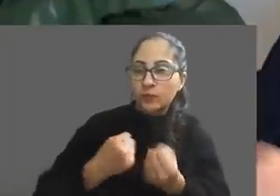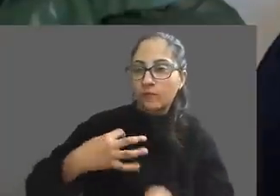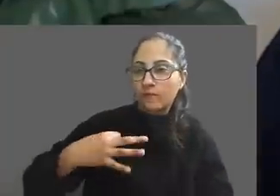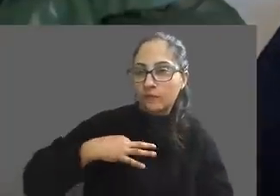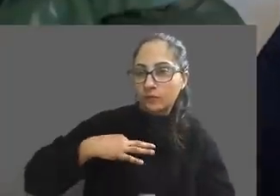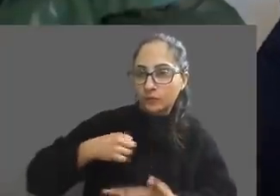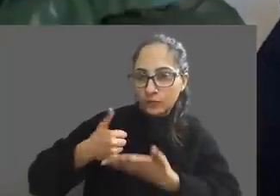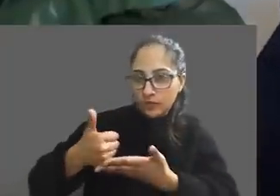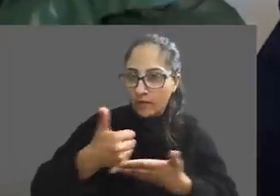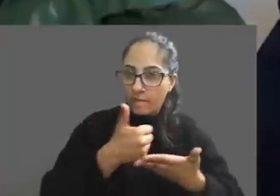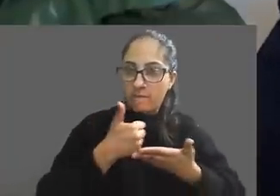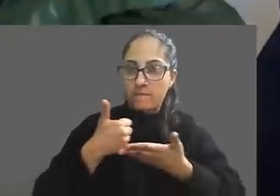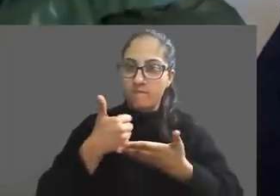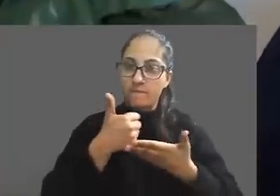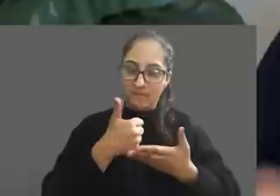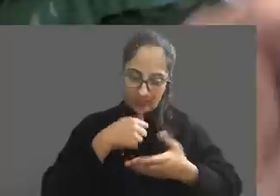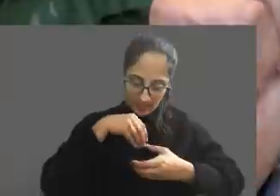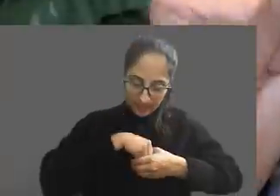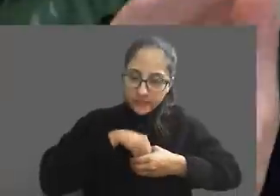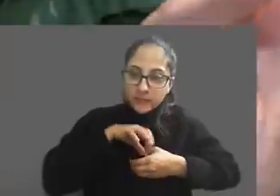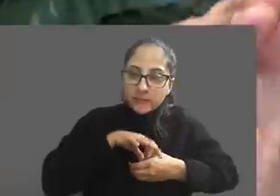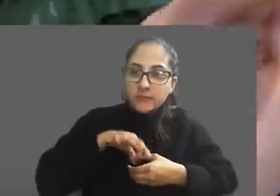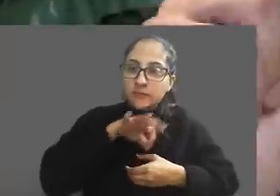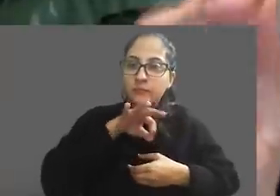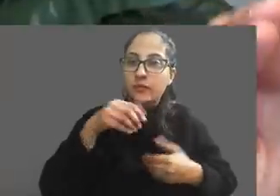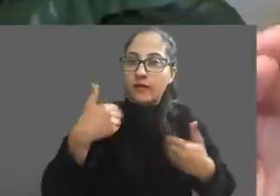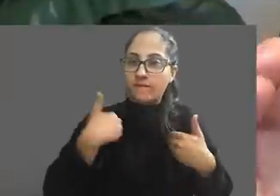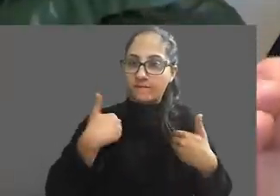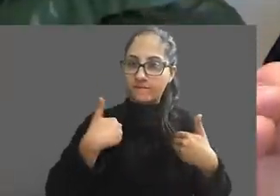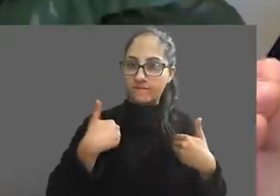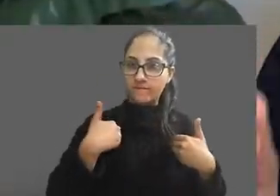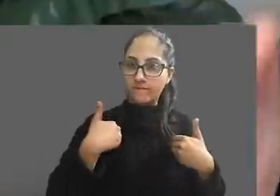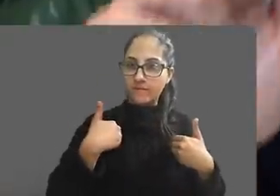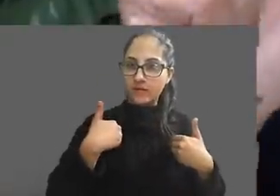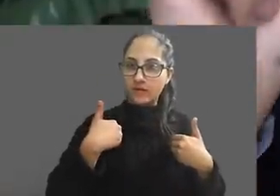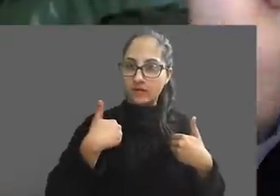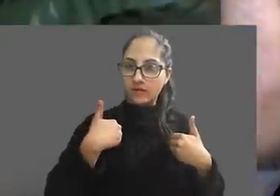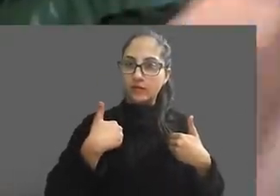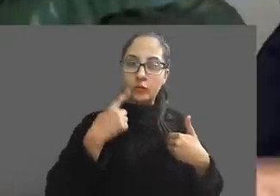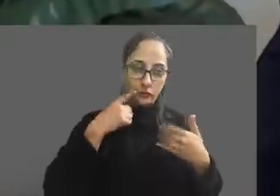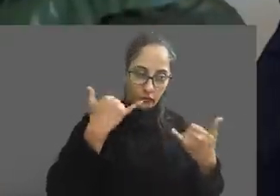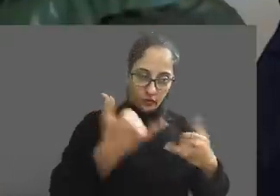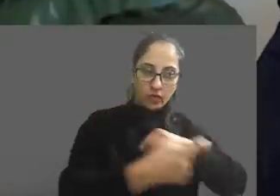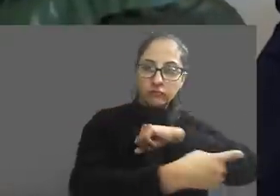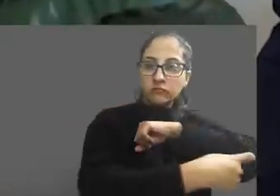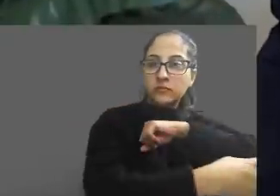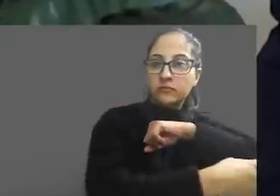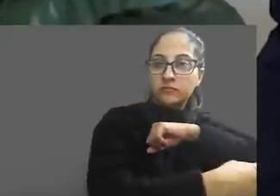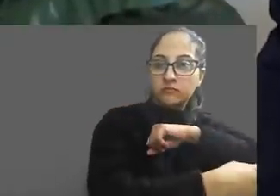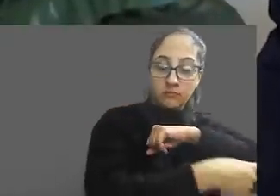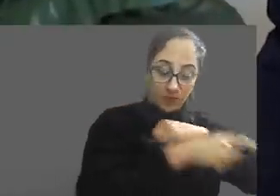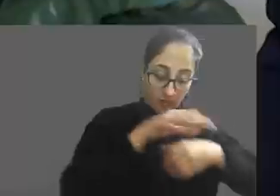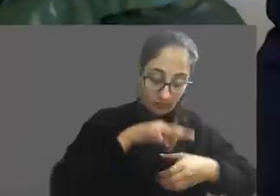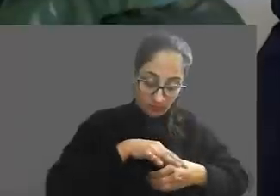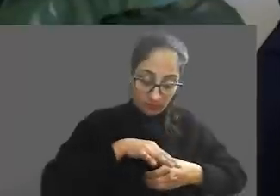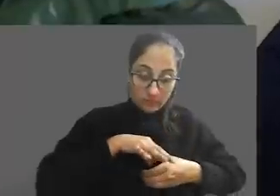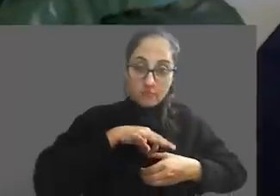falcon. You live in the rocky crags of the mountain.